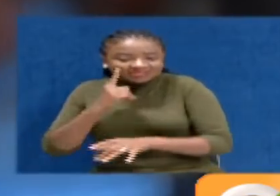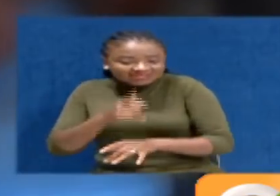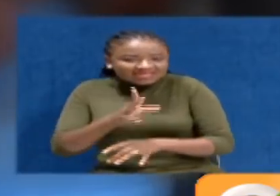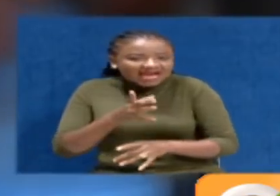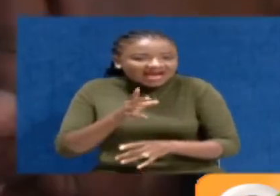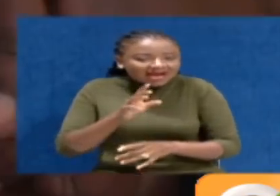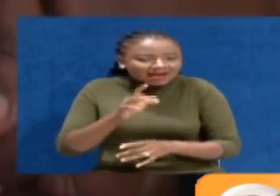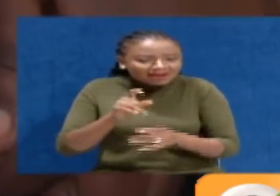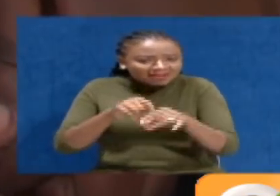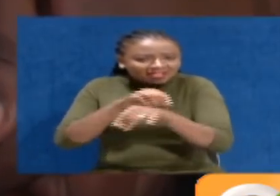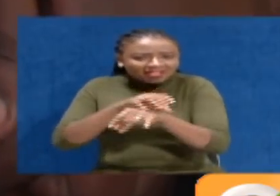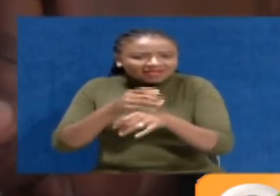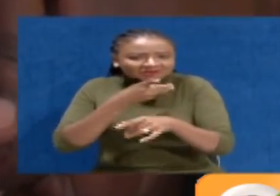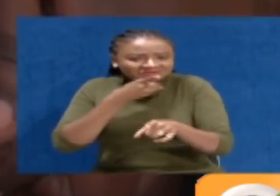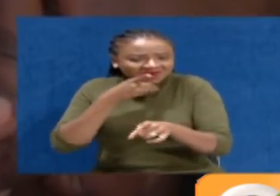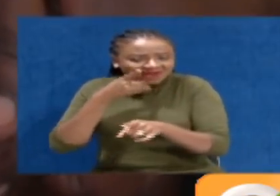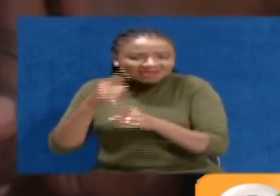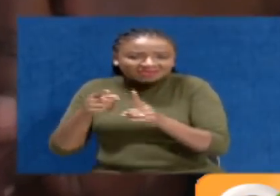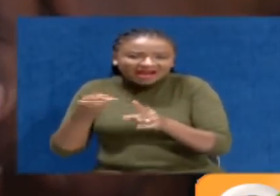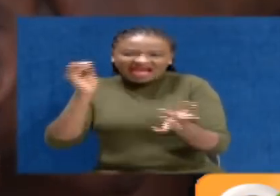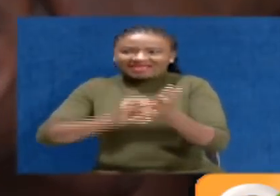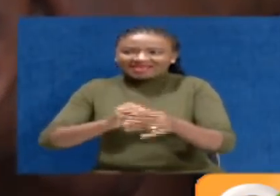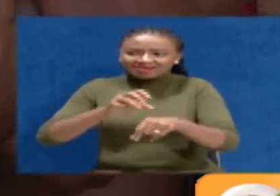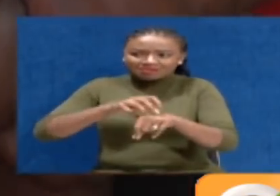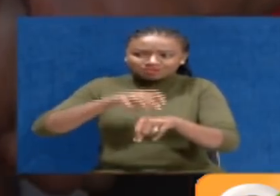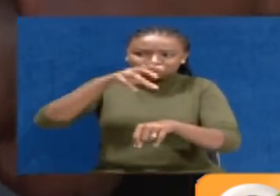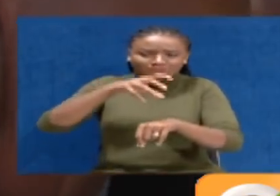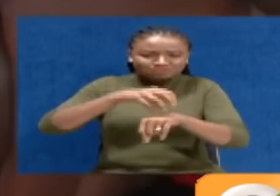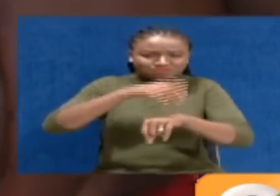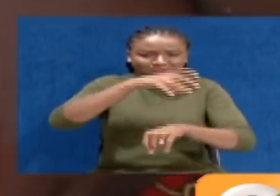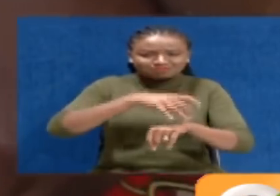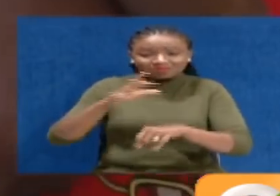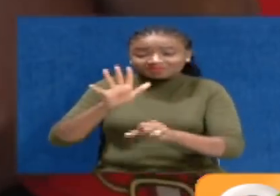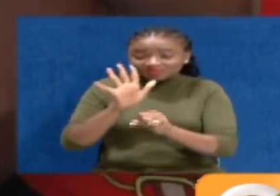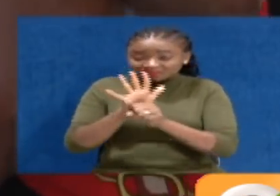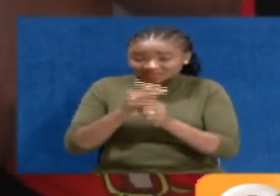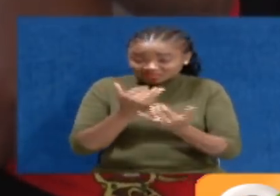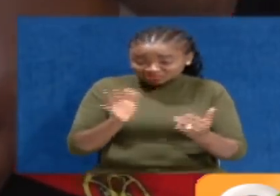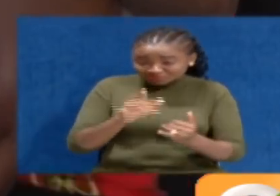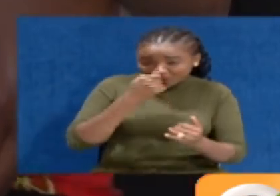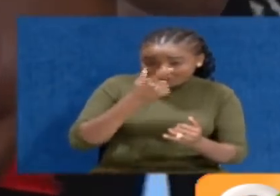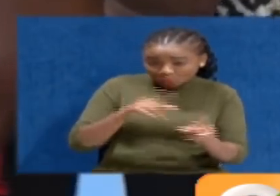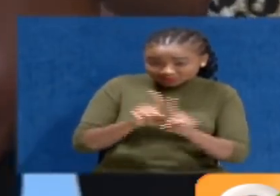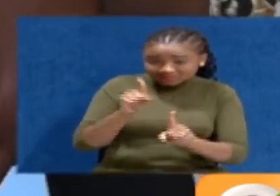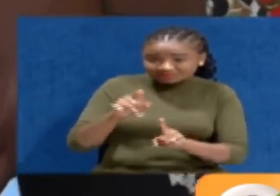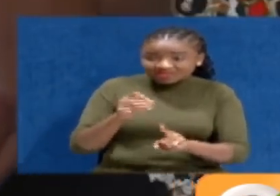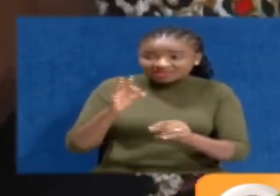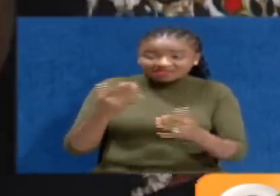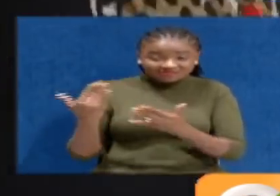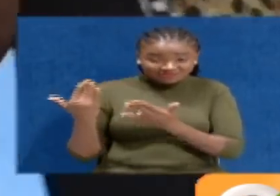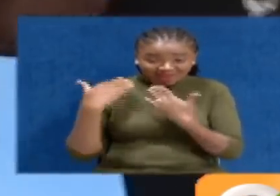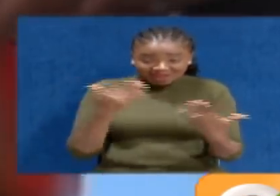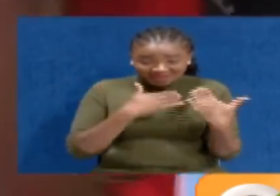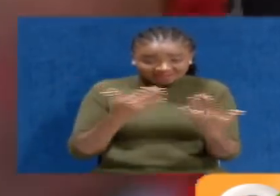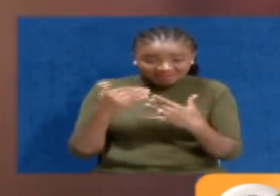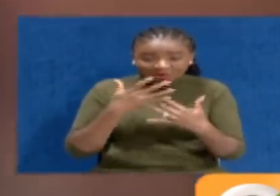dry, but 2 days later, the blisters popped up again. For many children his age, having a warm bath and a